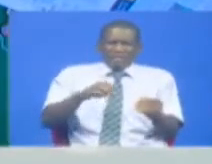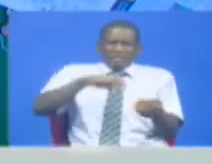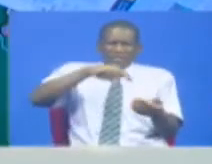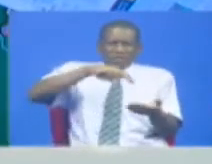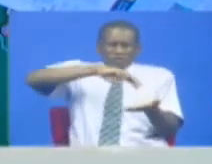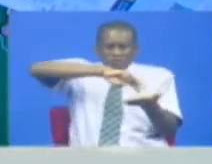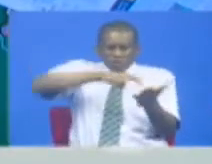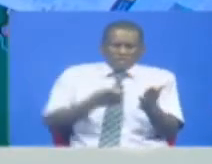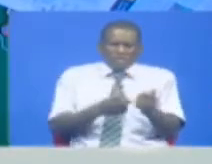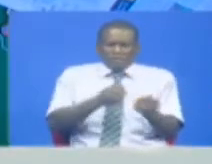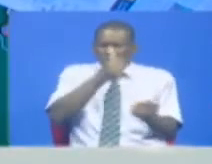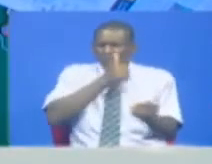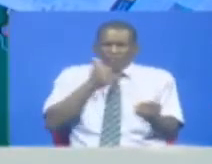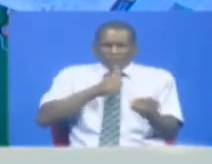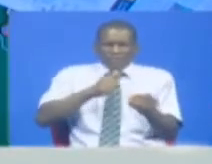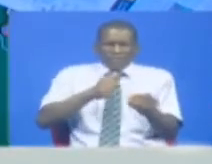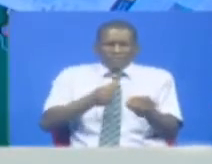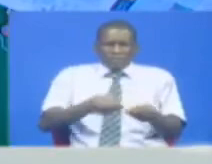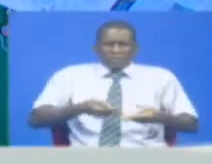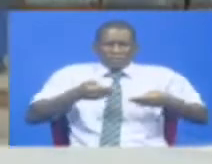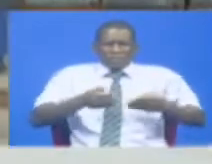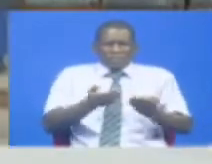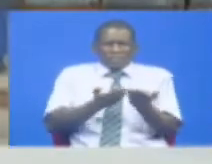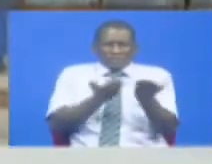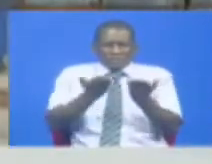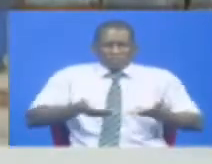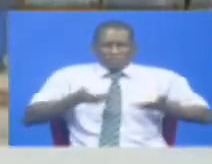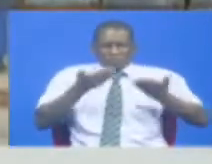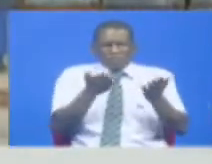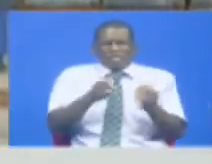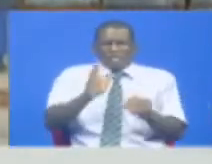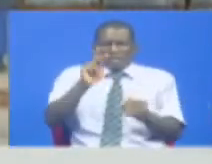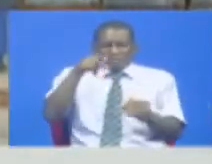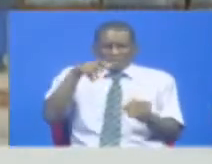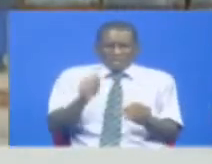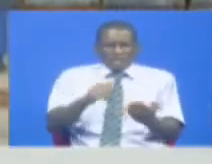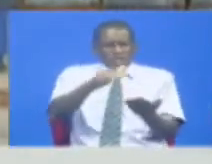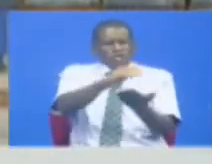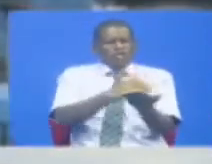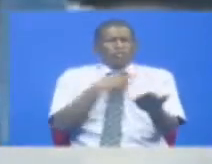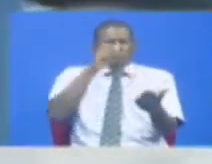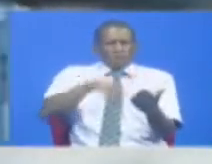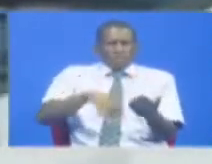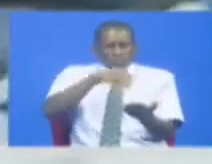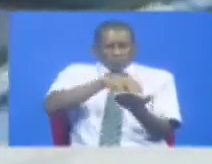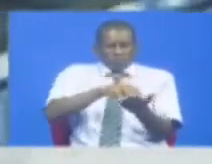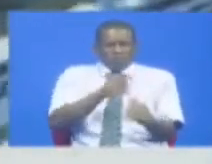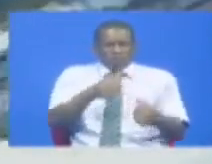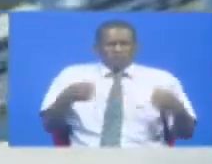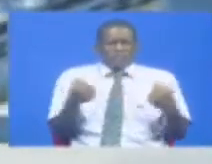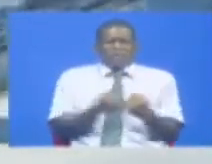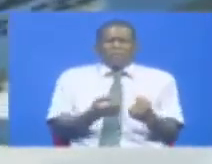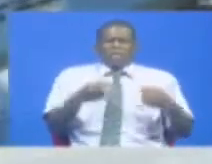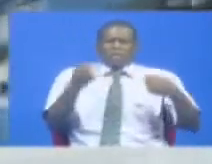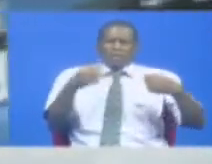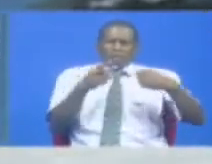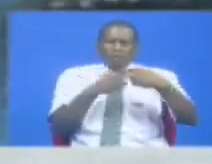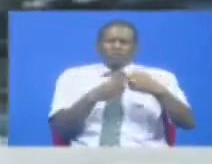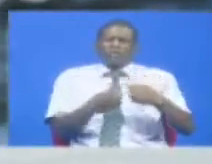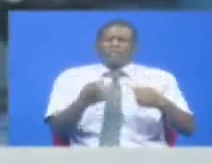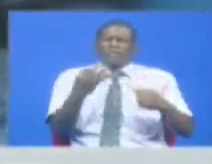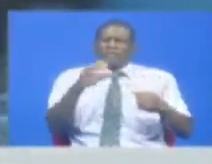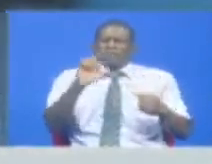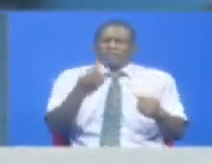providers within the facility. The report says the incident, which occurred on July 31st at the Kenya Ports